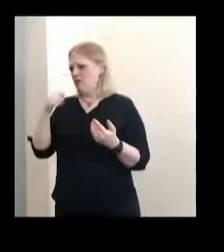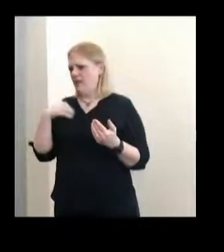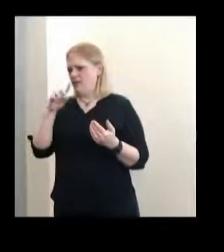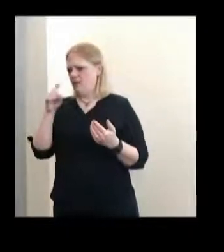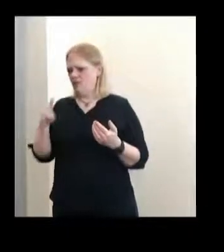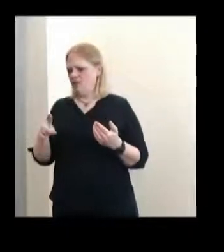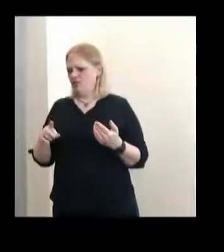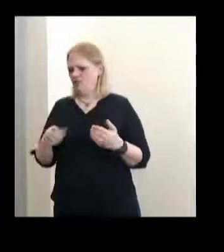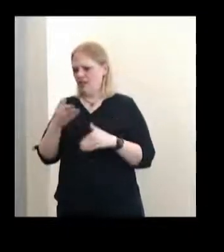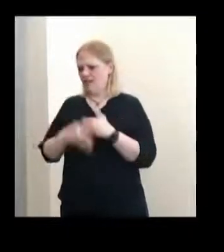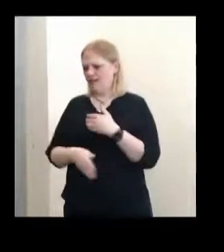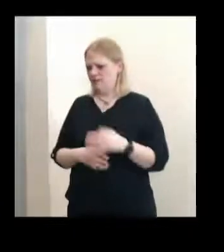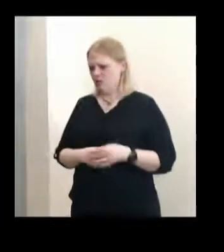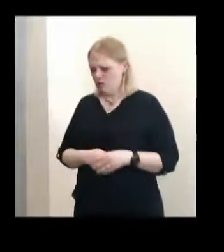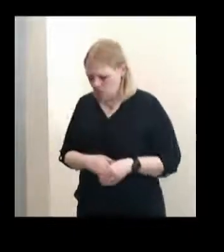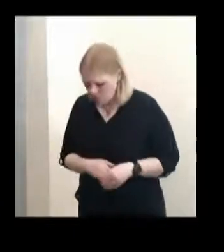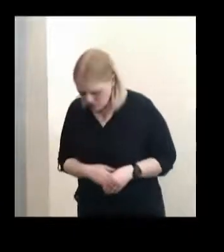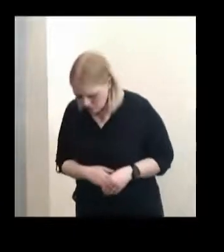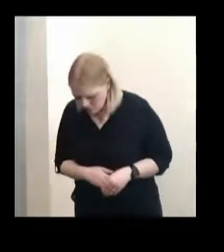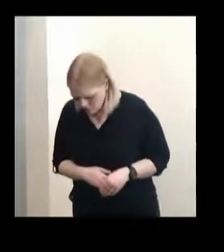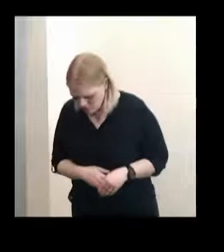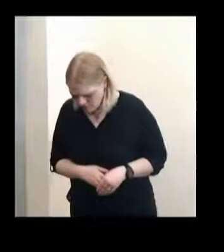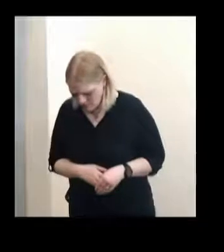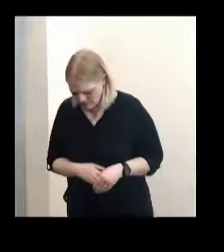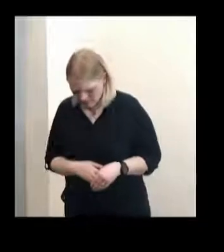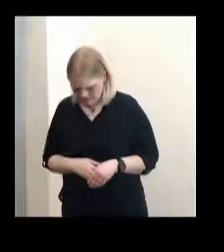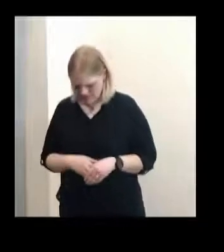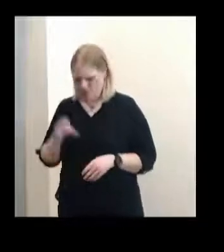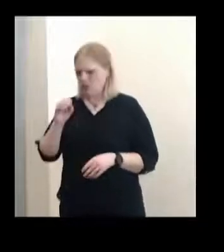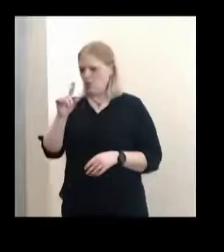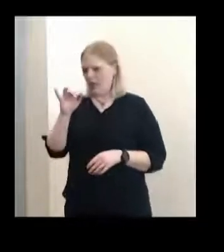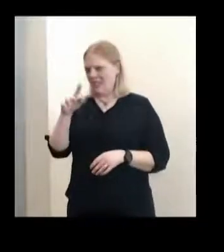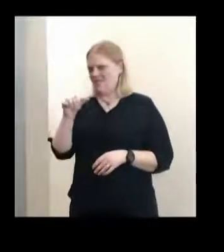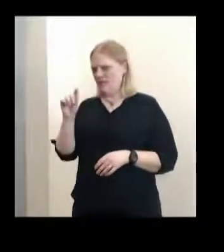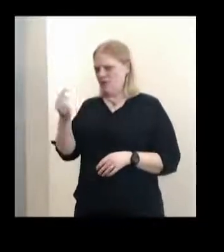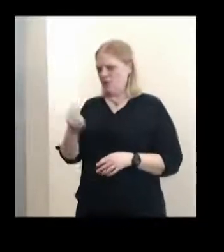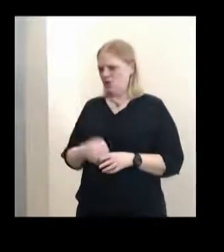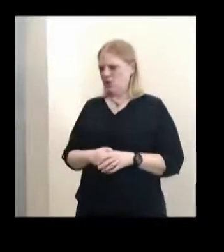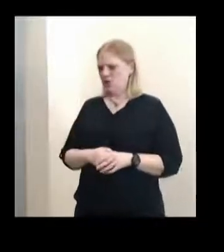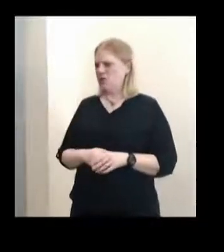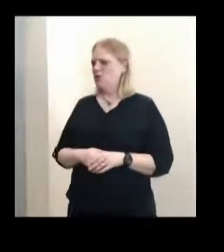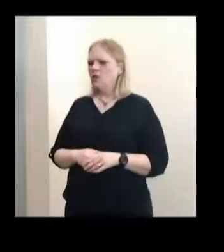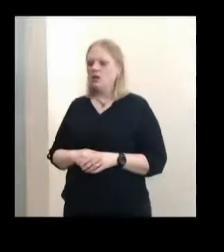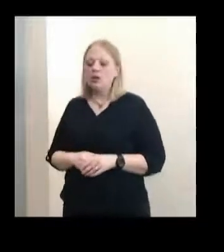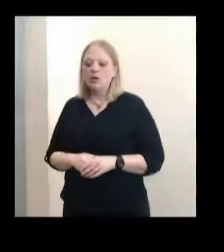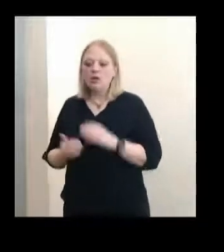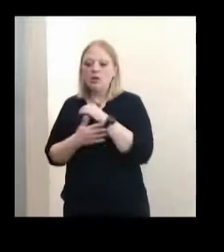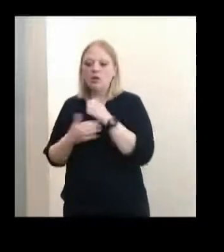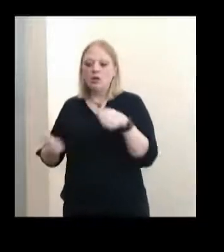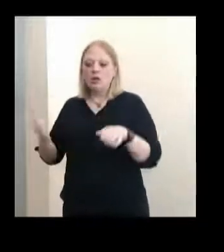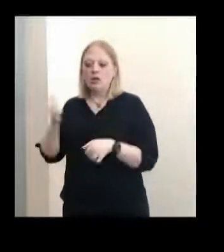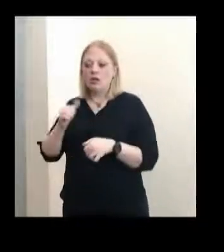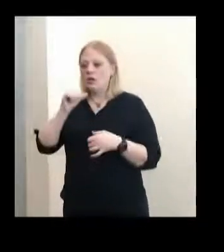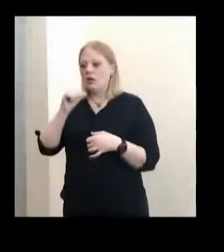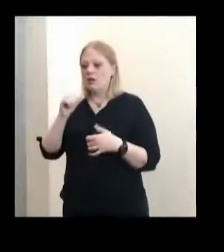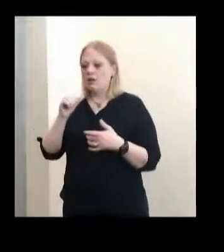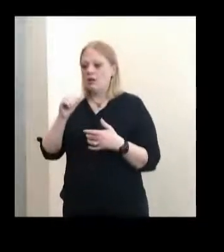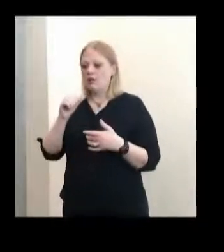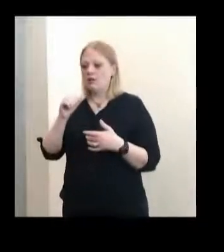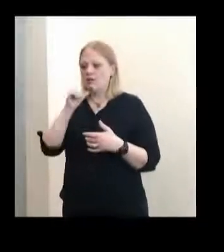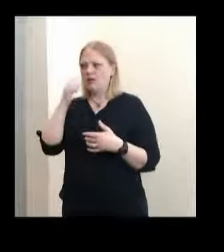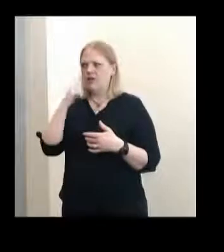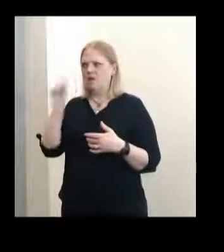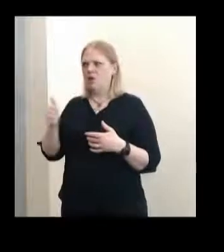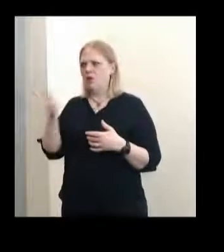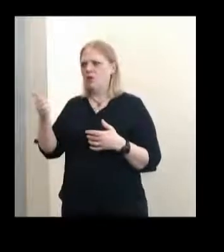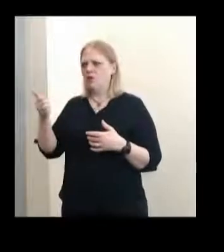after. Mark, it's Ashley Rowe. Okay, Olivia, go ahead. So, County Executive, not to make you do another switcheroo, but my